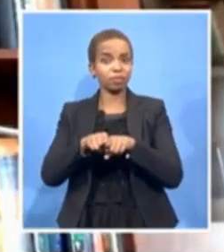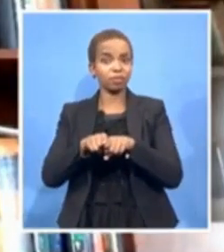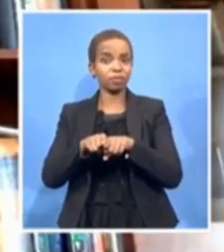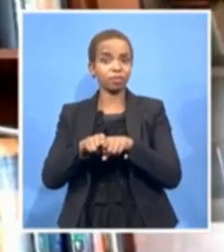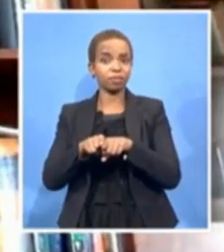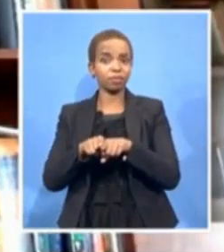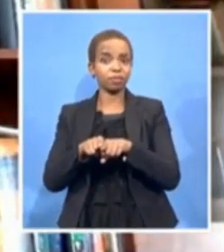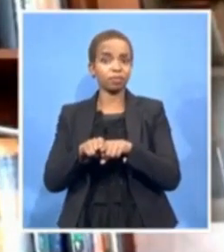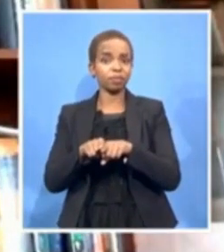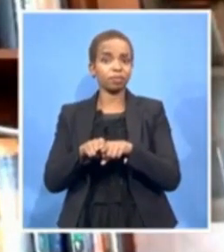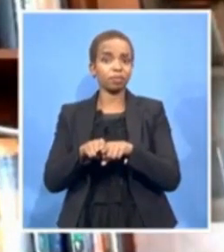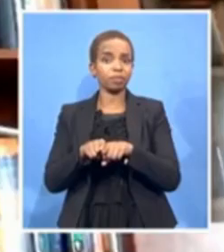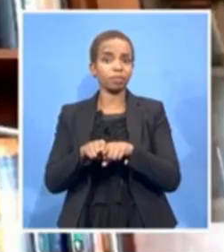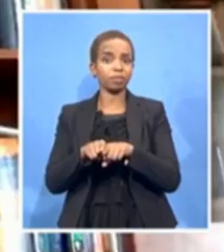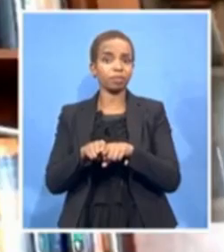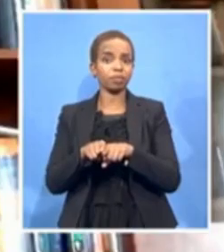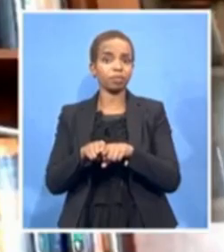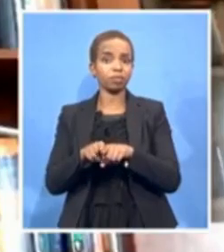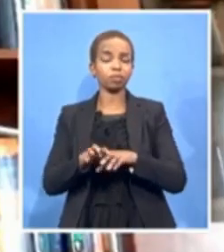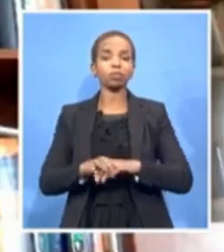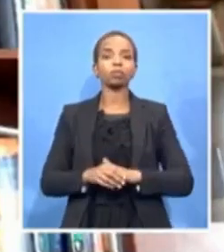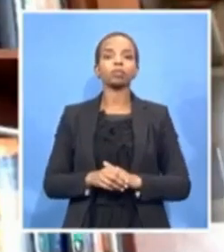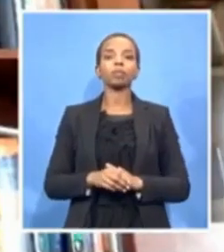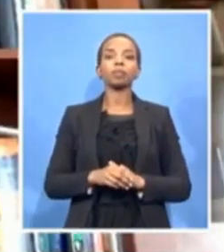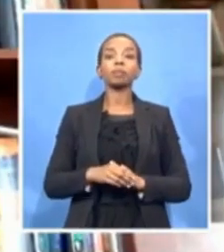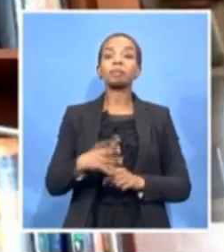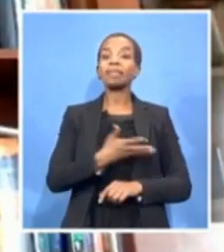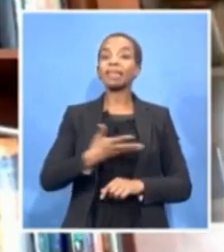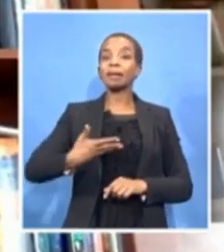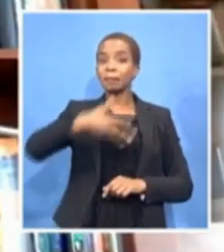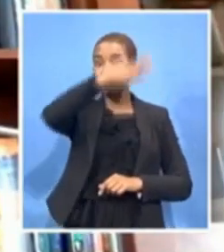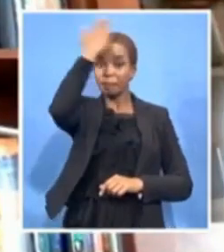Zuma wrote that imaginary letter and said, but all is not lost.